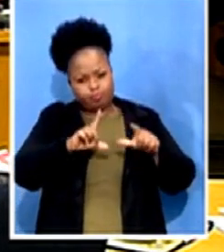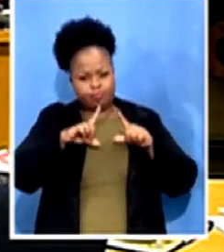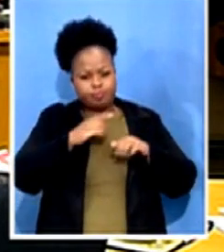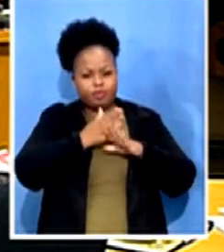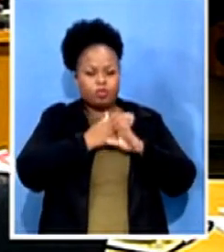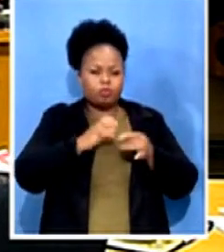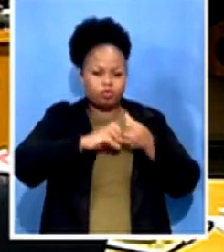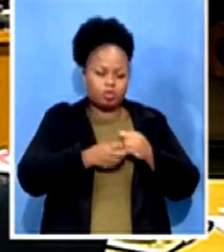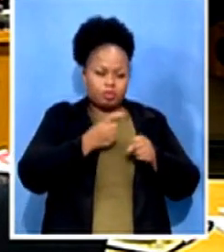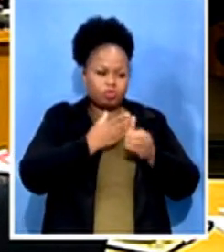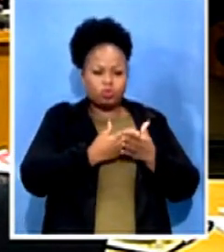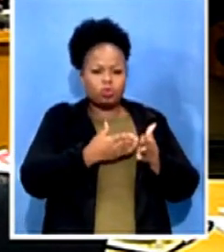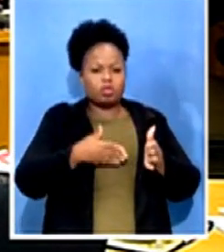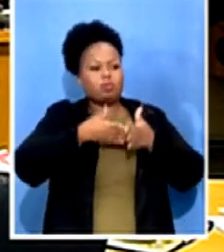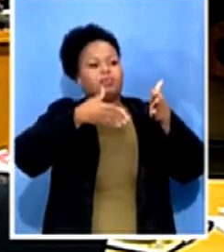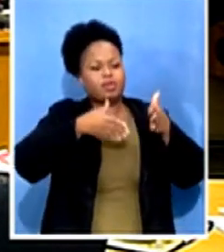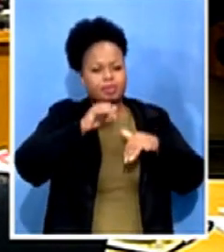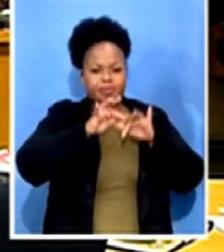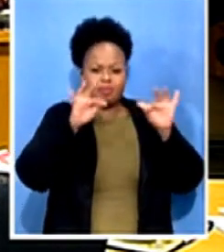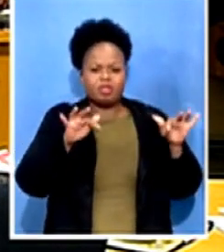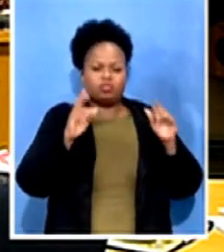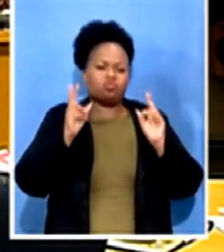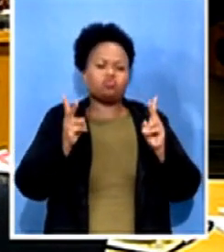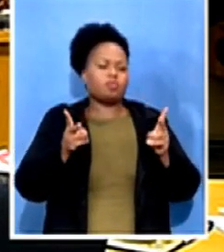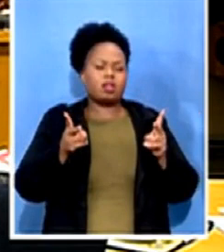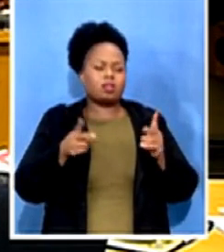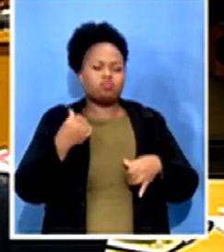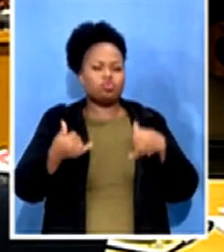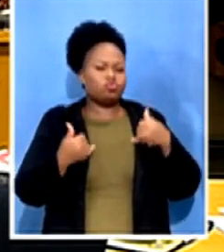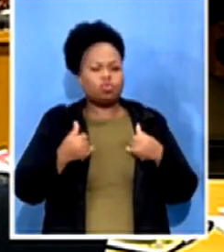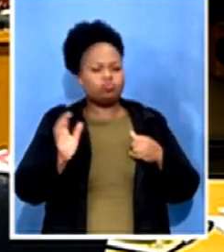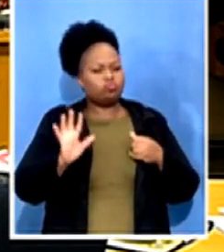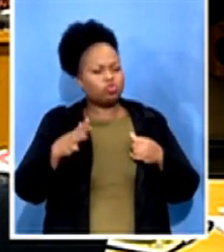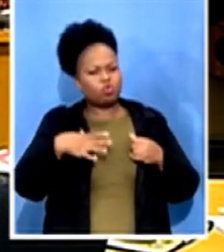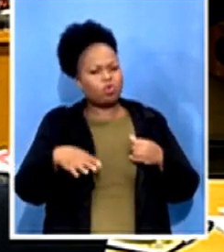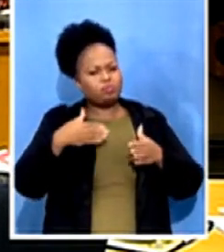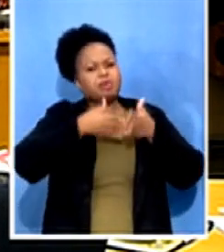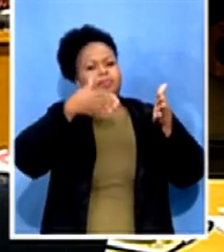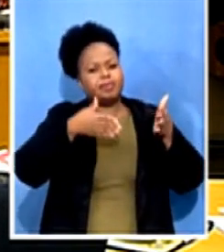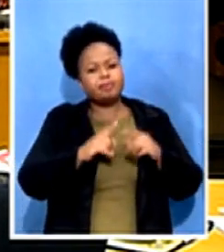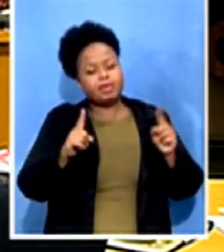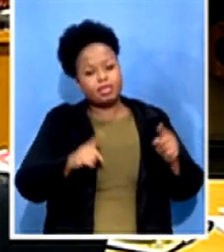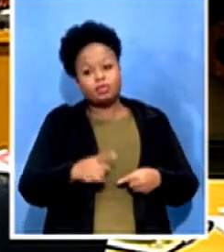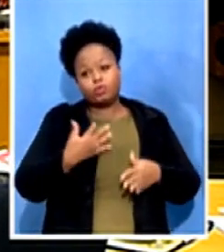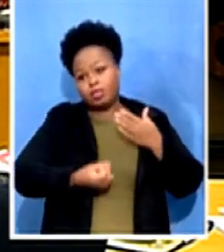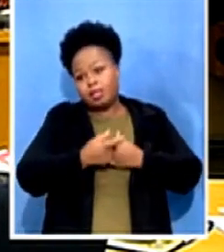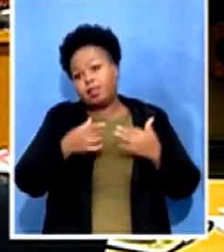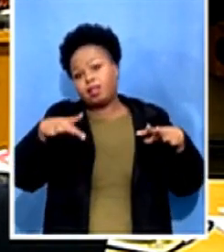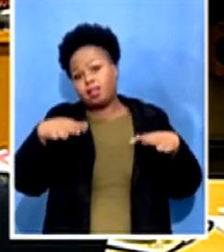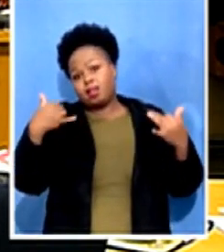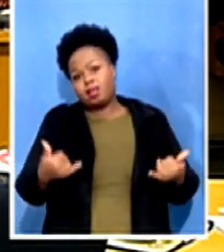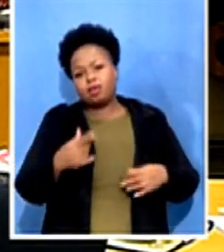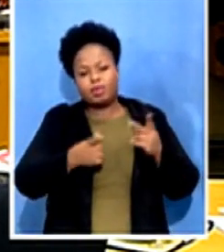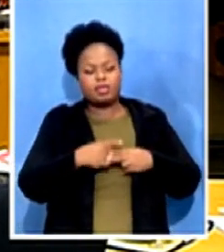people's normal enjoyment and festivities, which happens at this time. But at the same time, our message must be enjoy